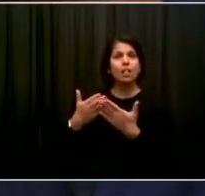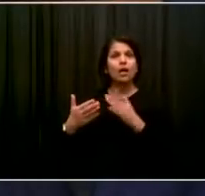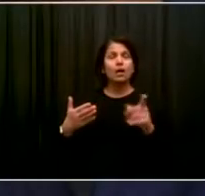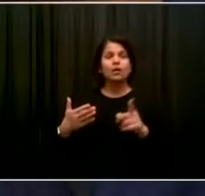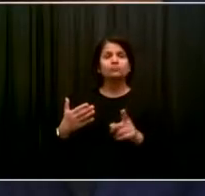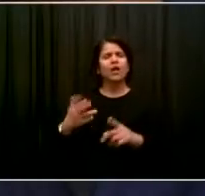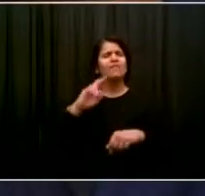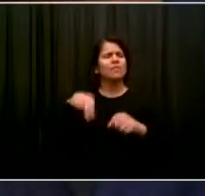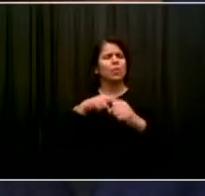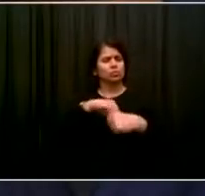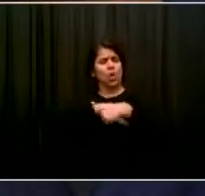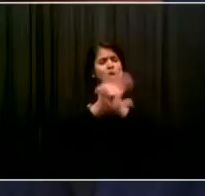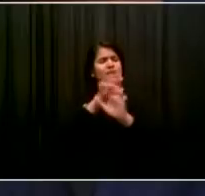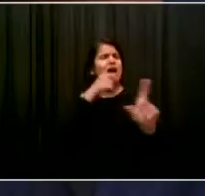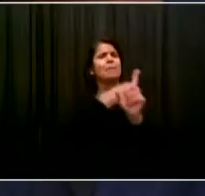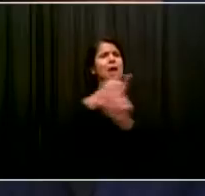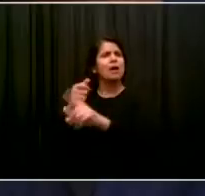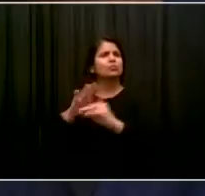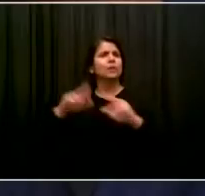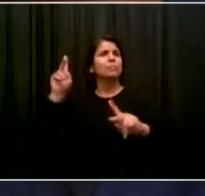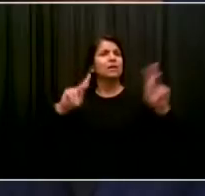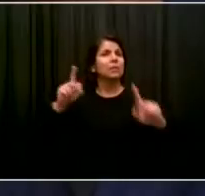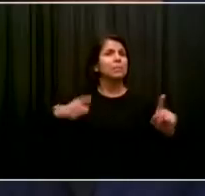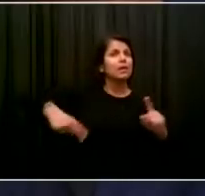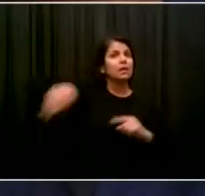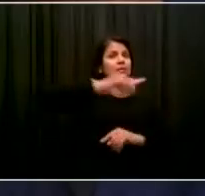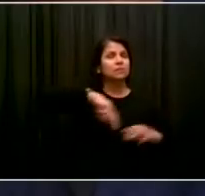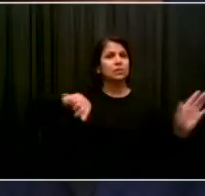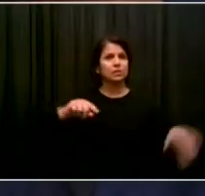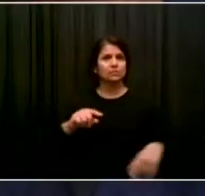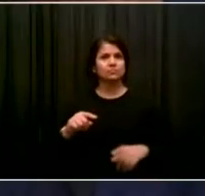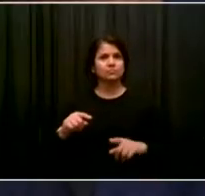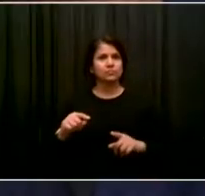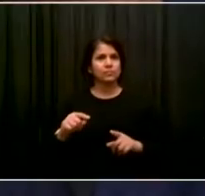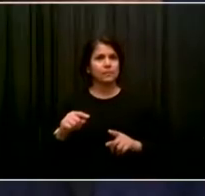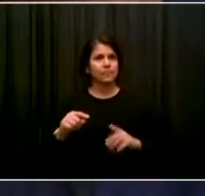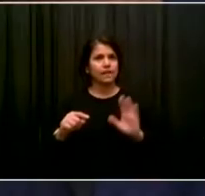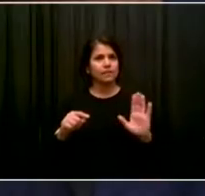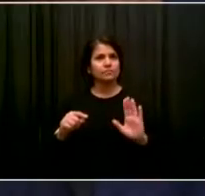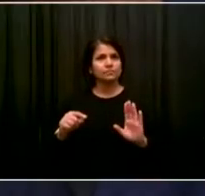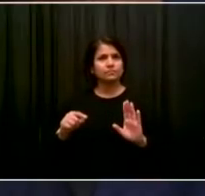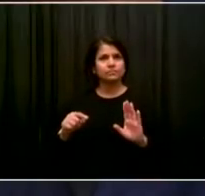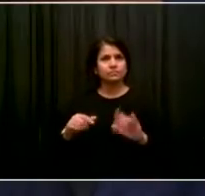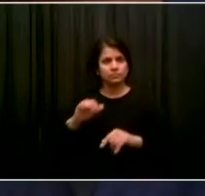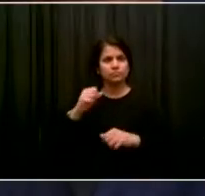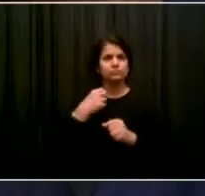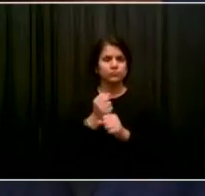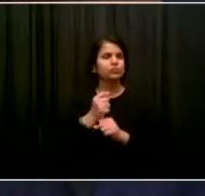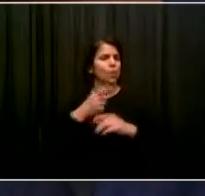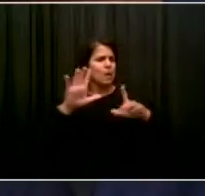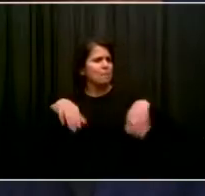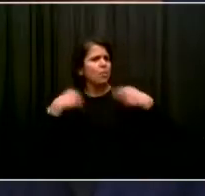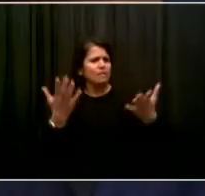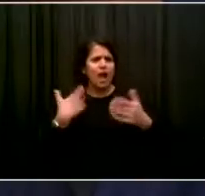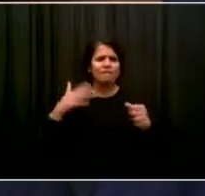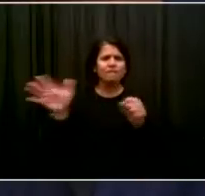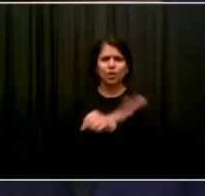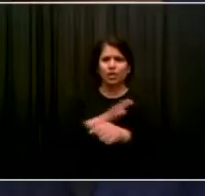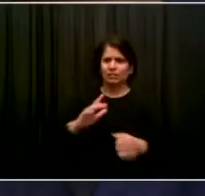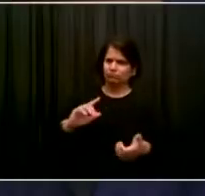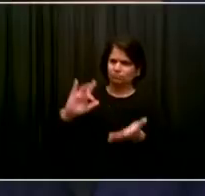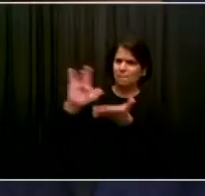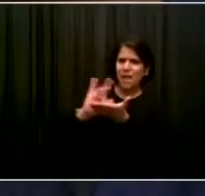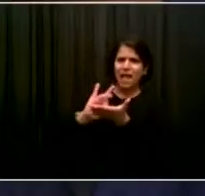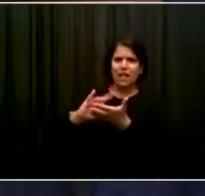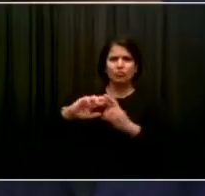who are dealing with severe cases, we want them to have the medical treatment they deserve, Dr. Katz's coordination in doing so, to make sure we target